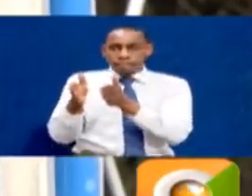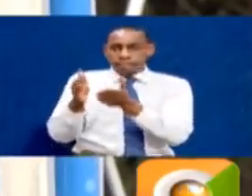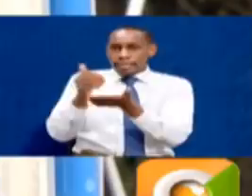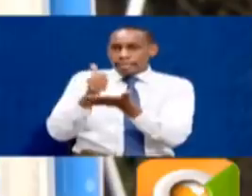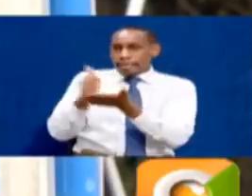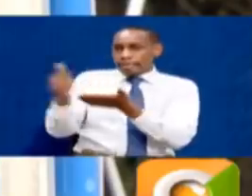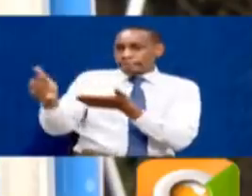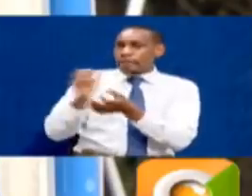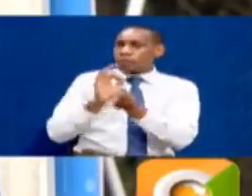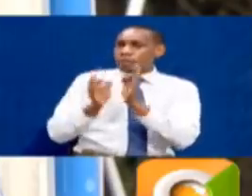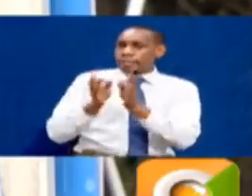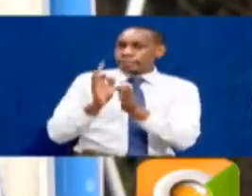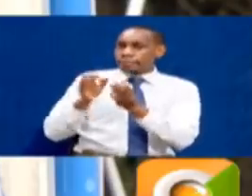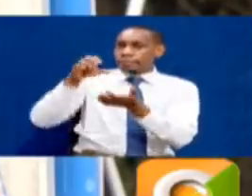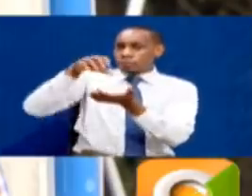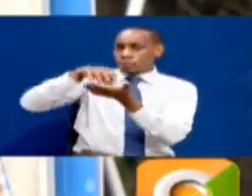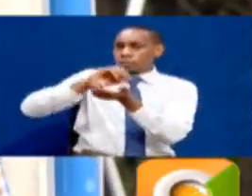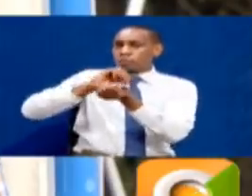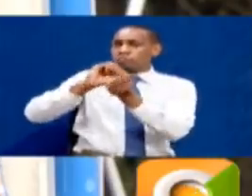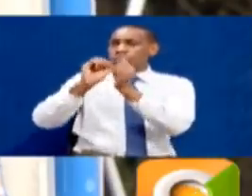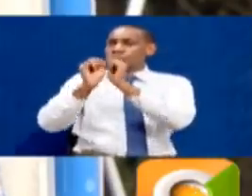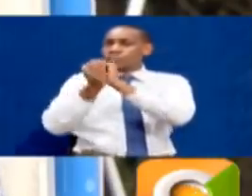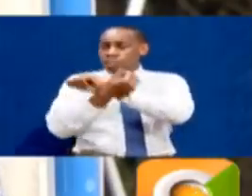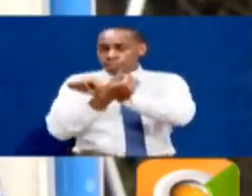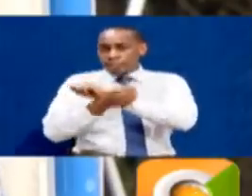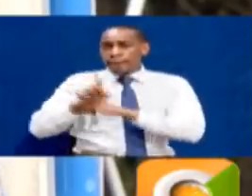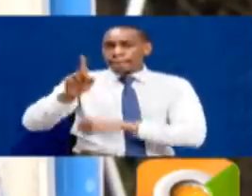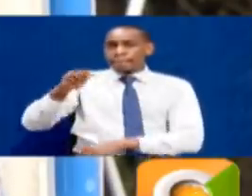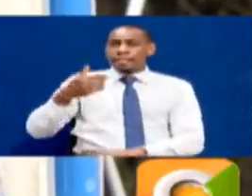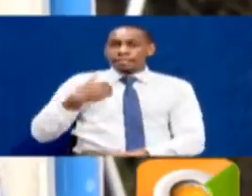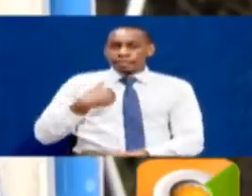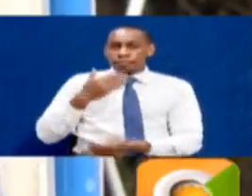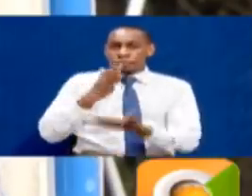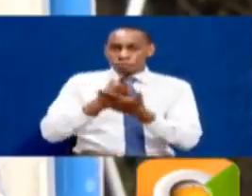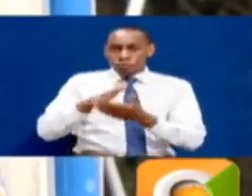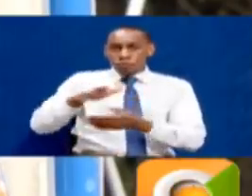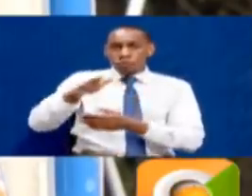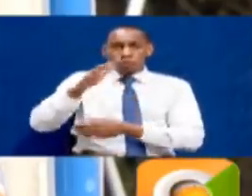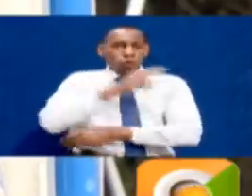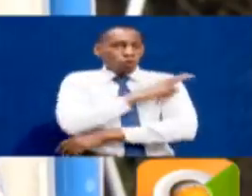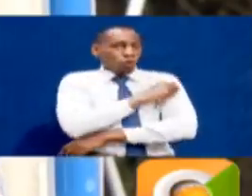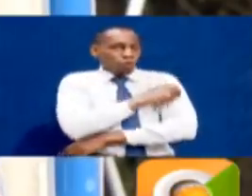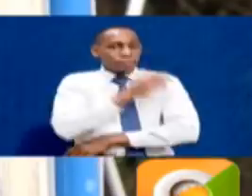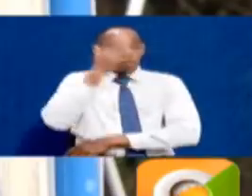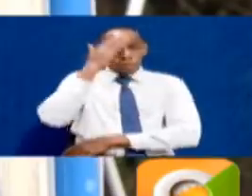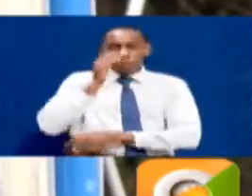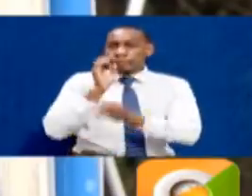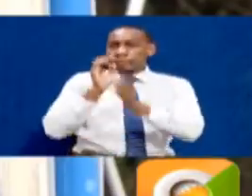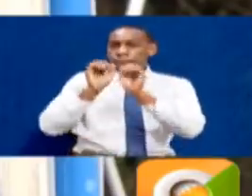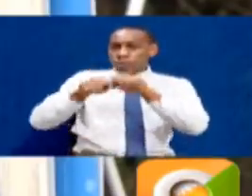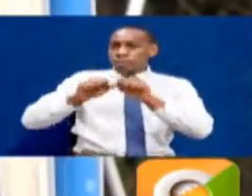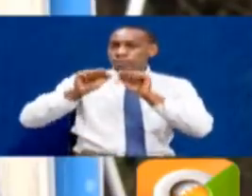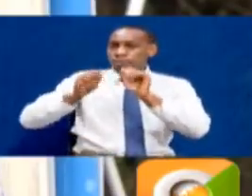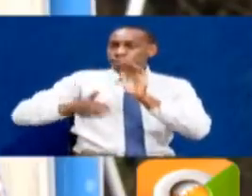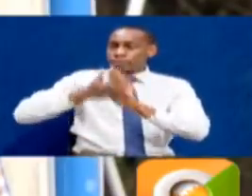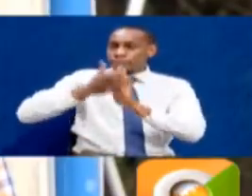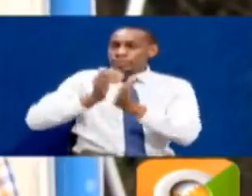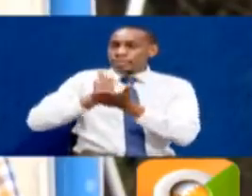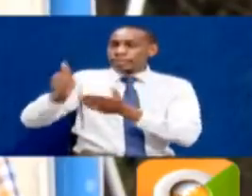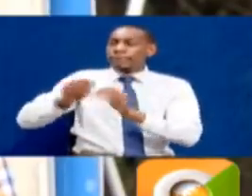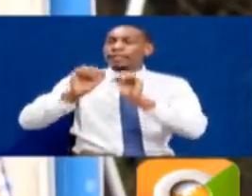in case your condition changes. So we must have an identified facility to which you can be quickly be